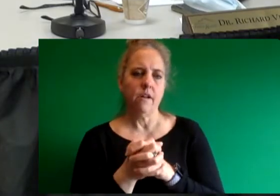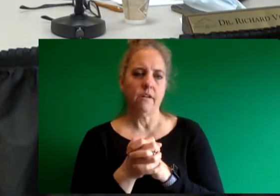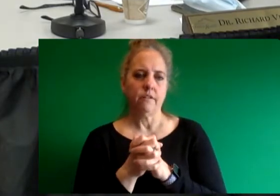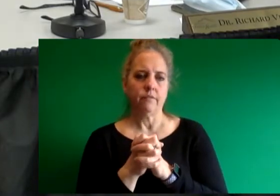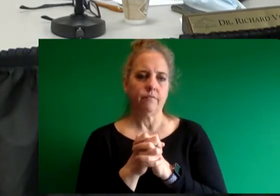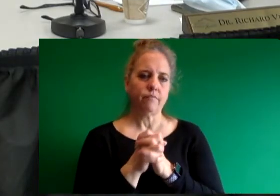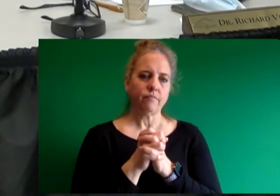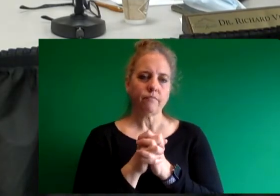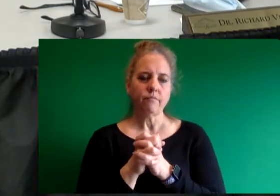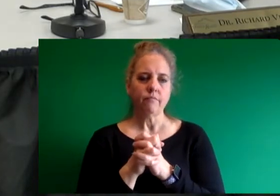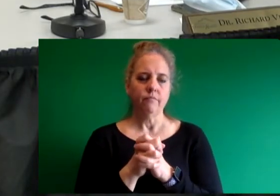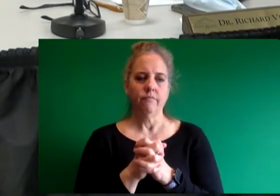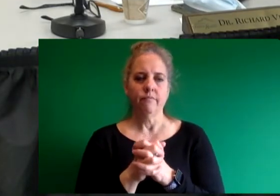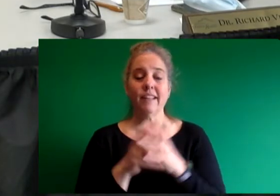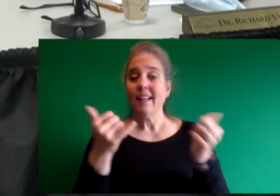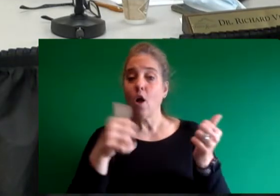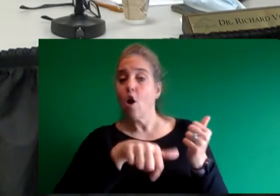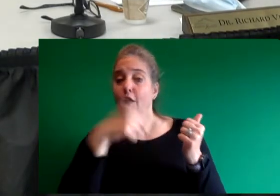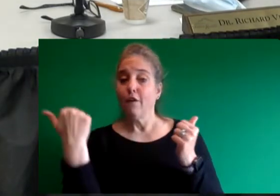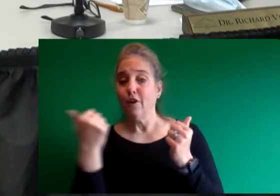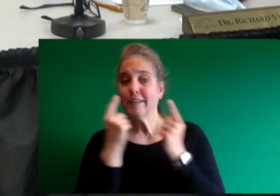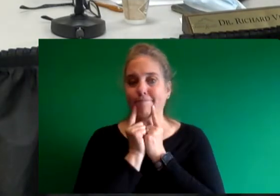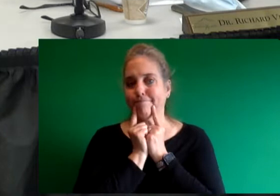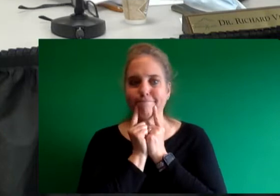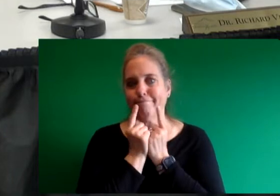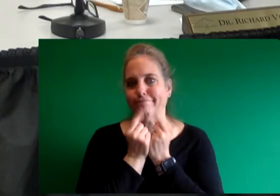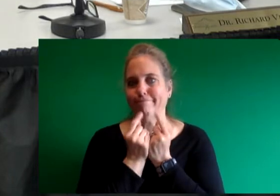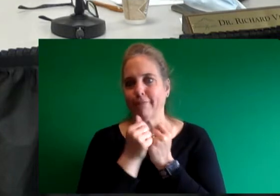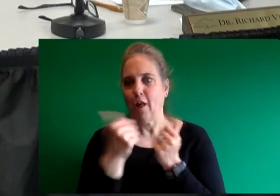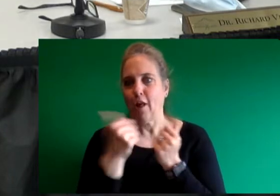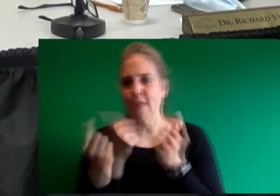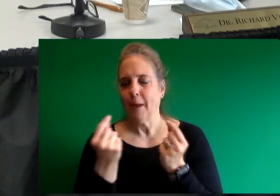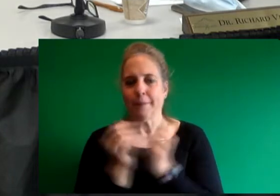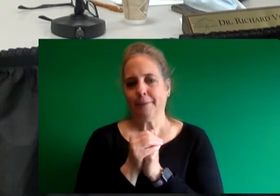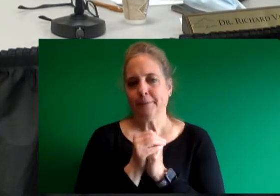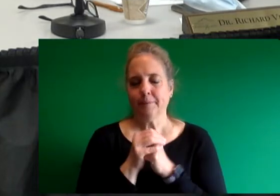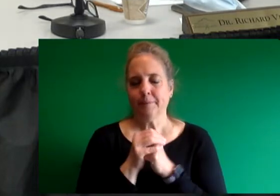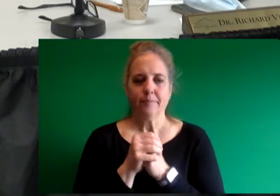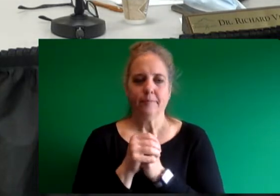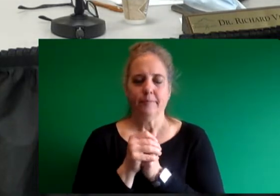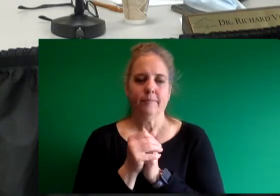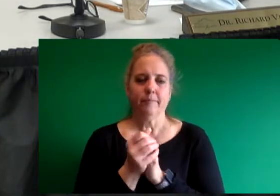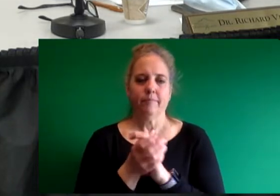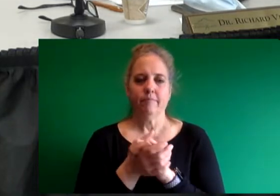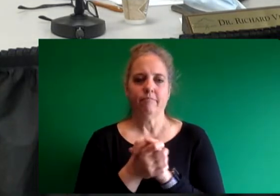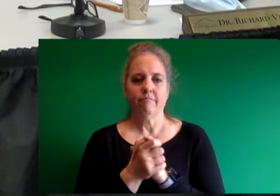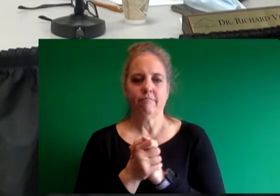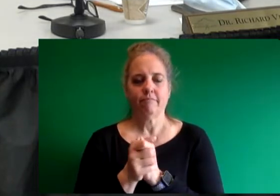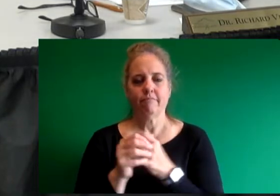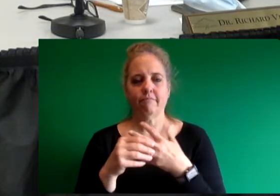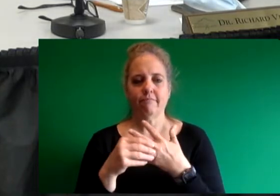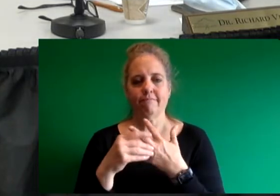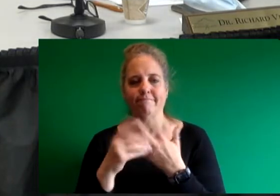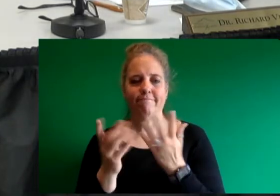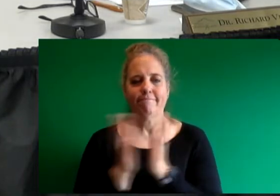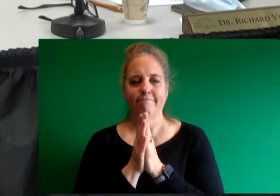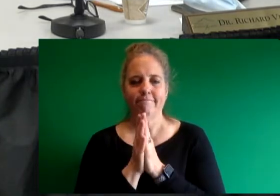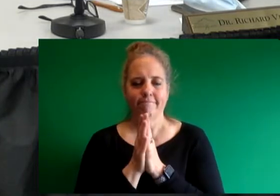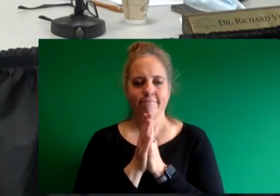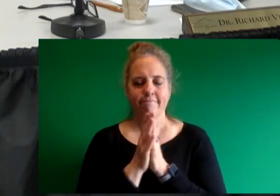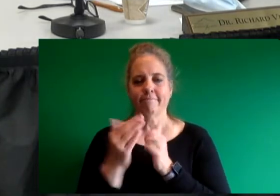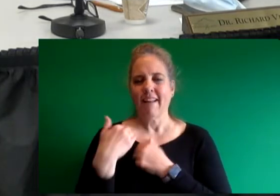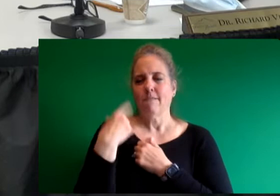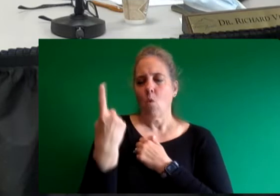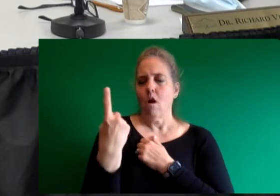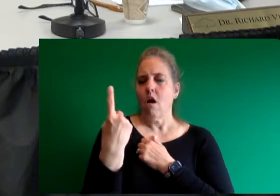topics. We have there was a panel discussion last week